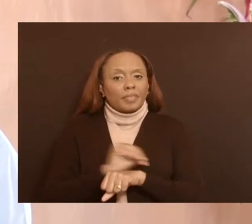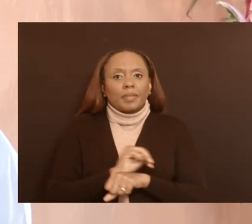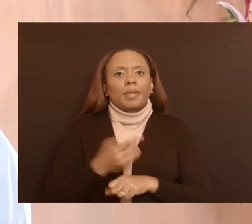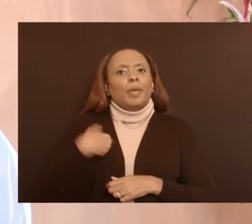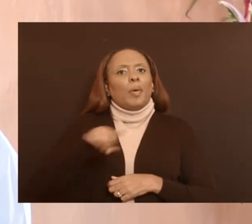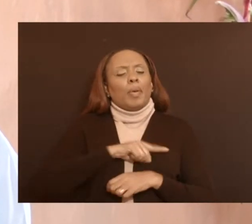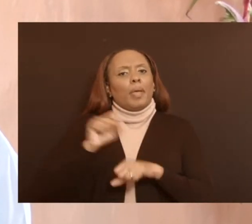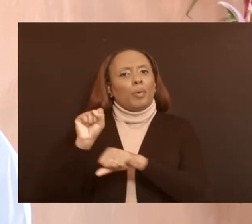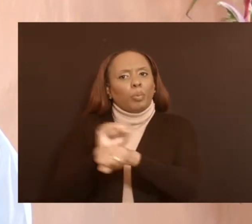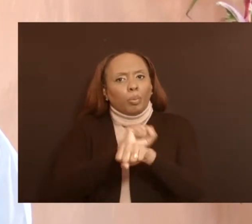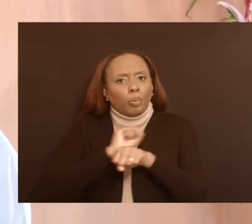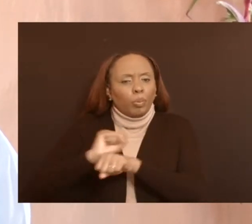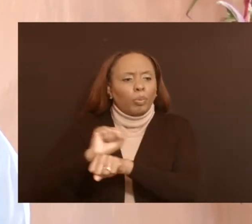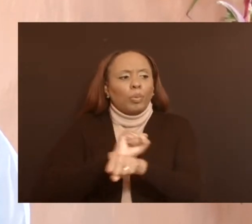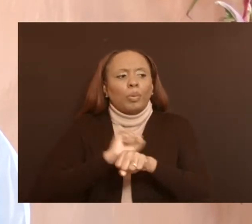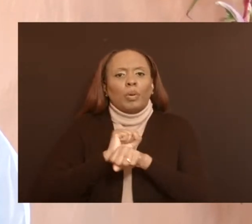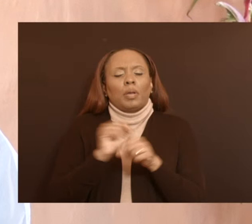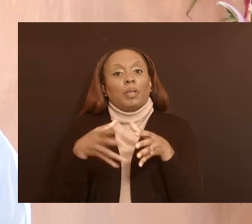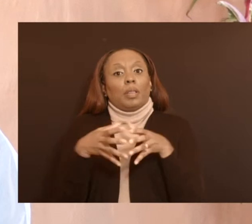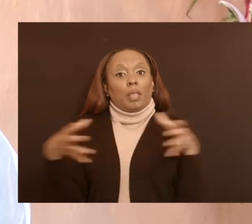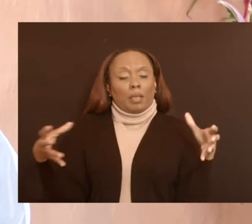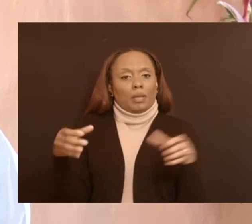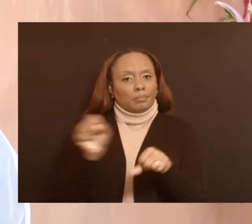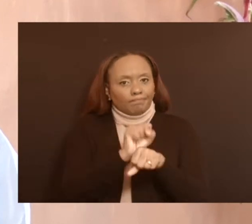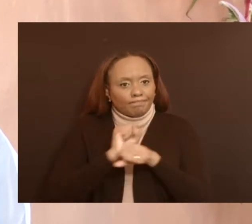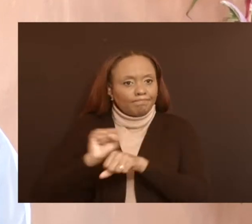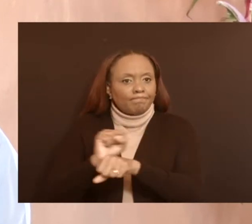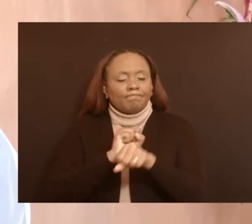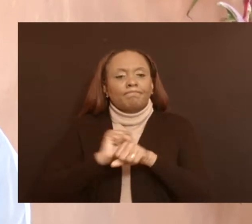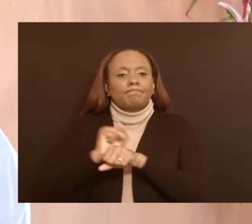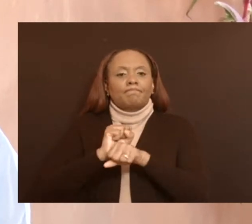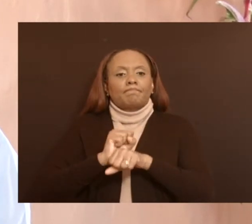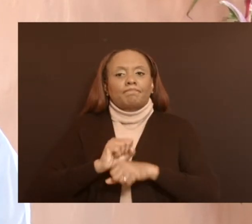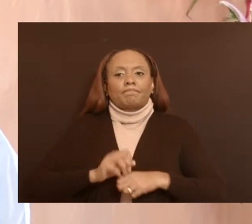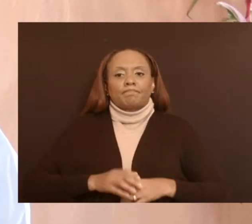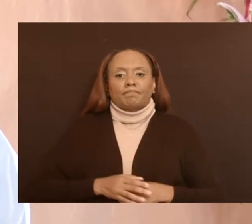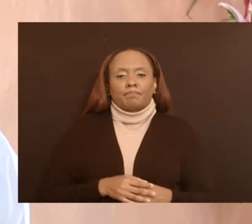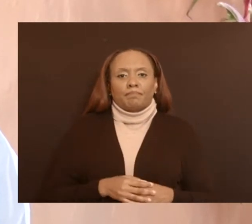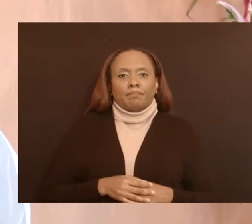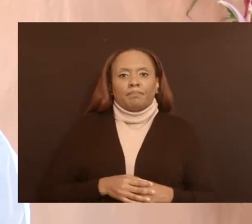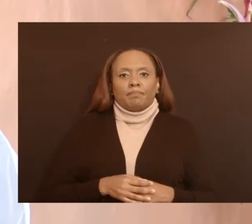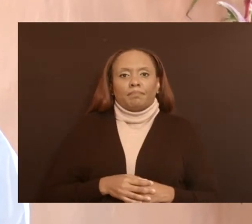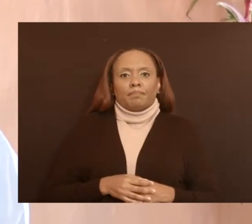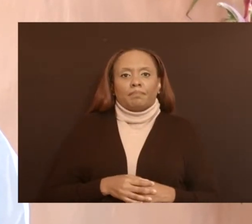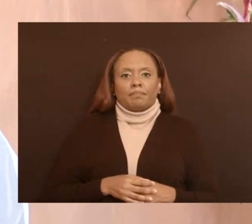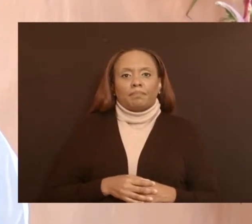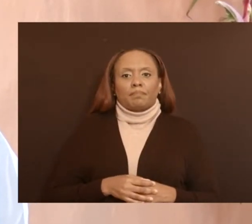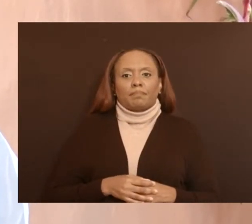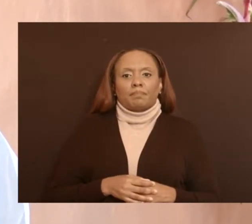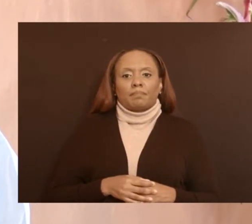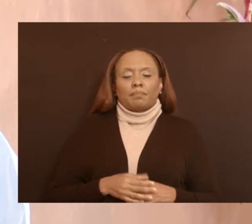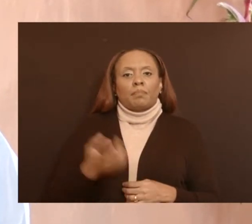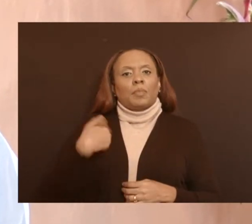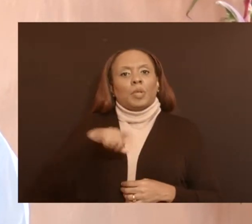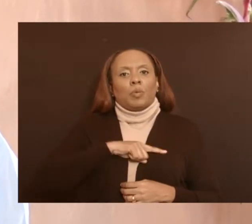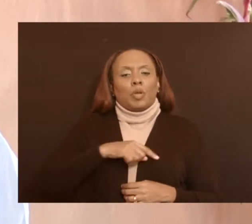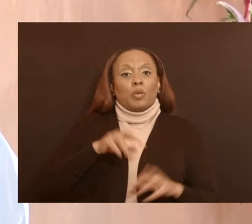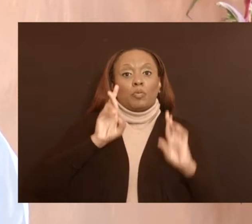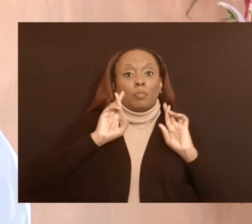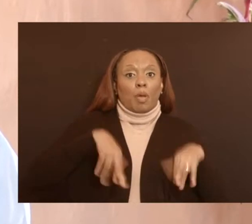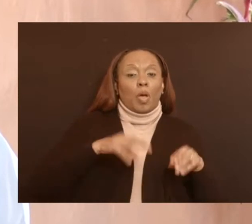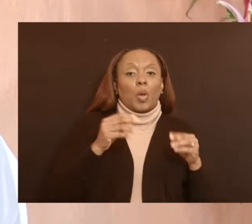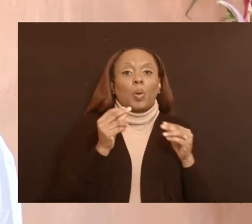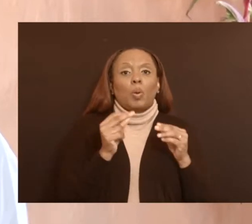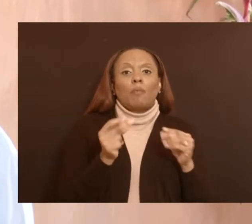Wellness. We have been doing our work in terms of reacting and responding very quickly to